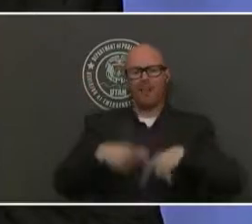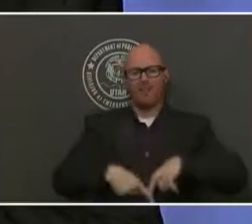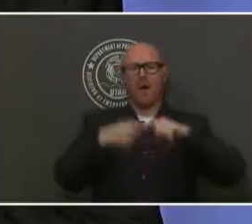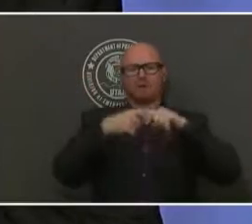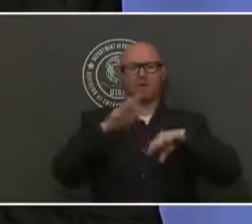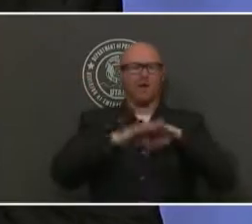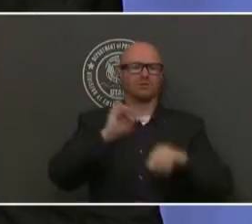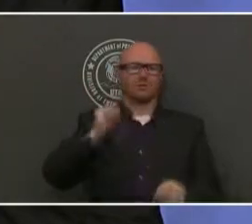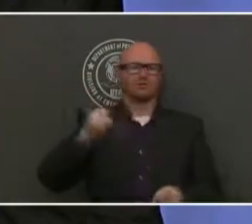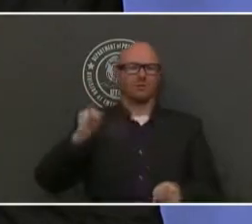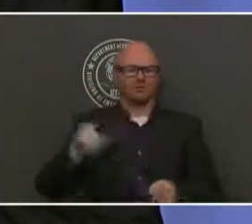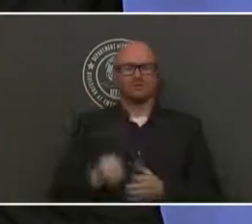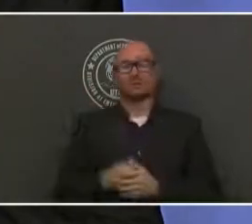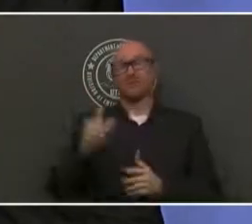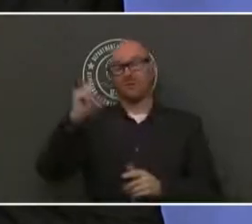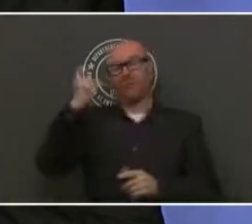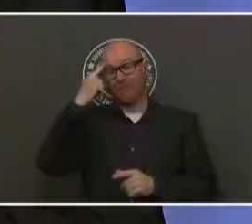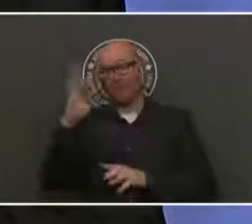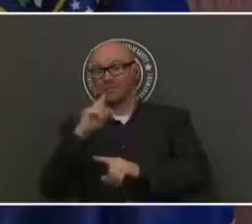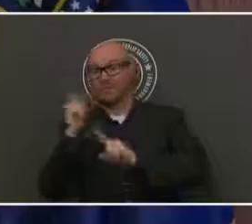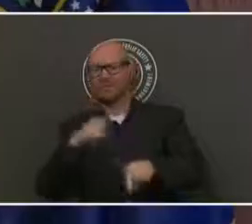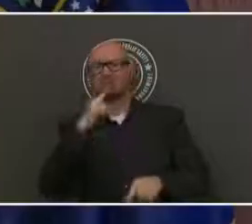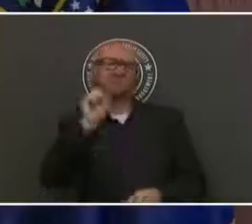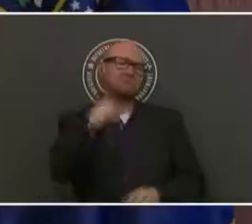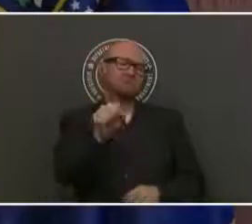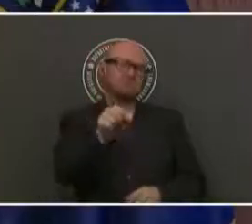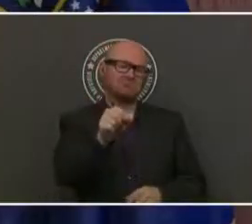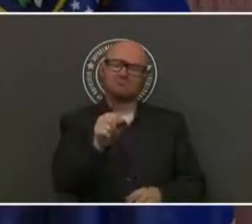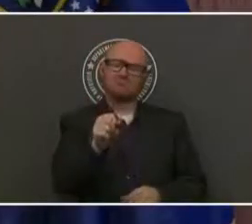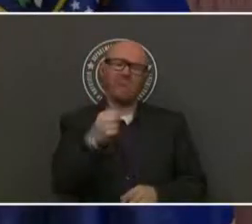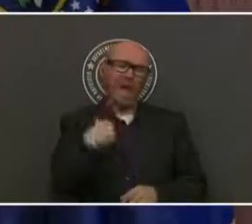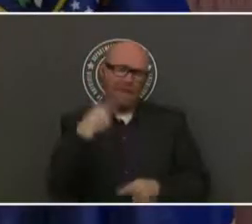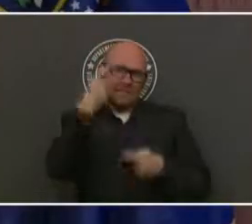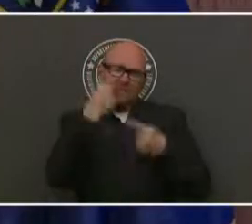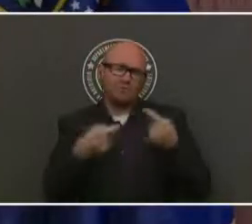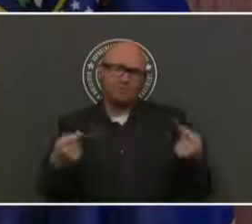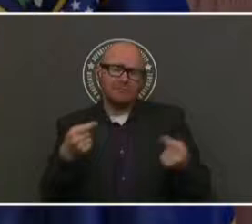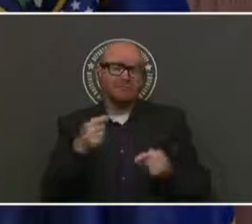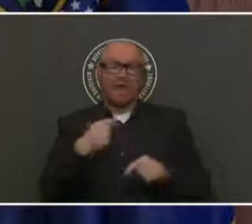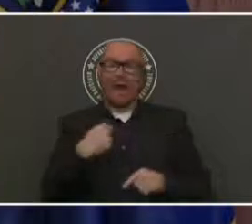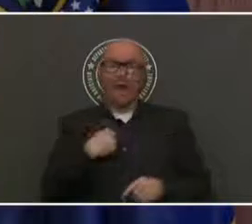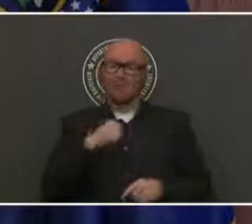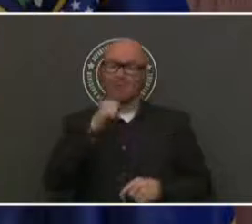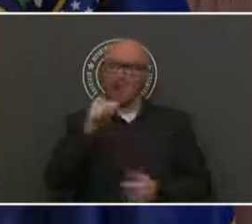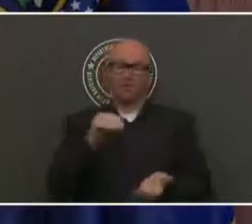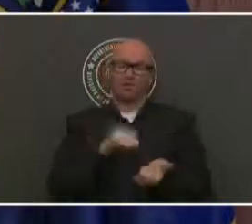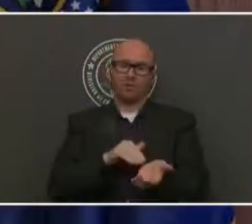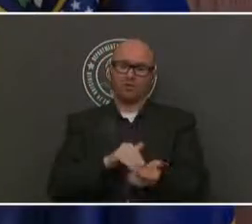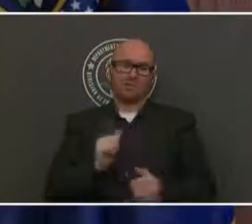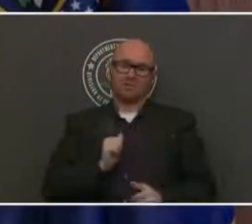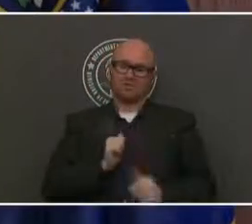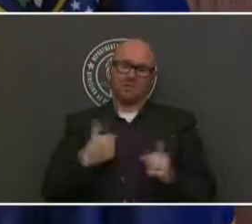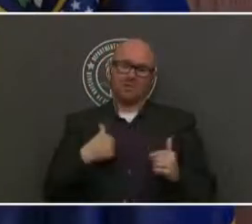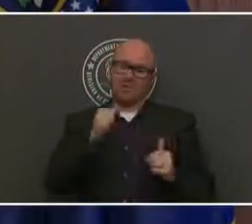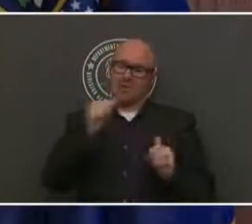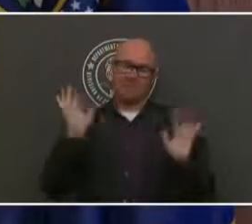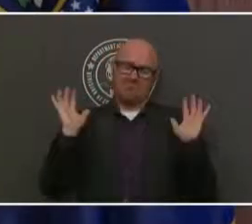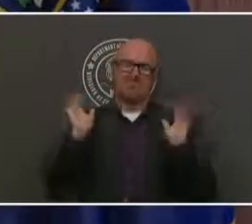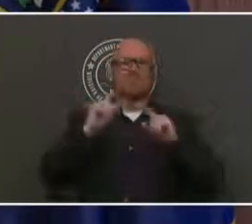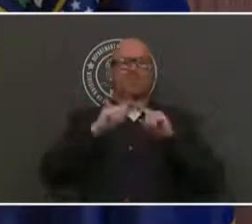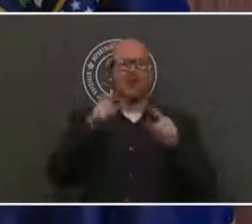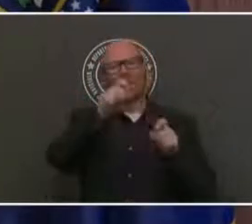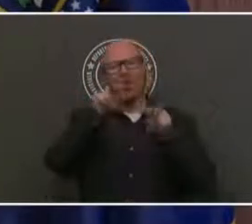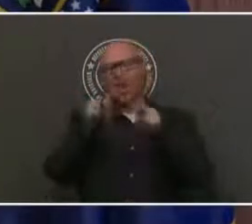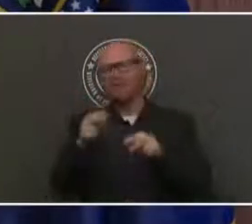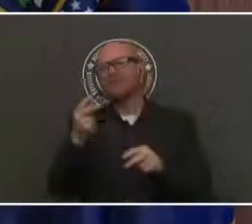Yeah, I do. I look, again, I'm not a medical expert, but I think there is so much that we have to weigh in the balance here.